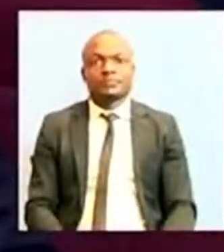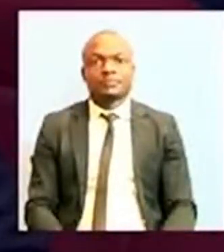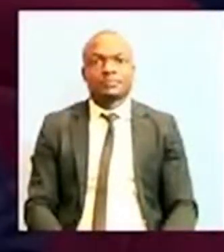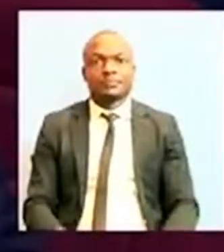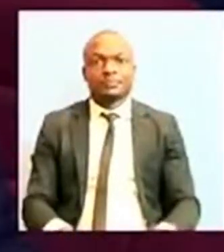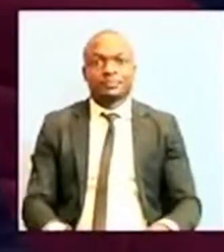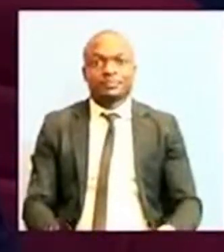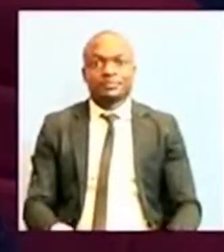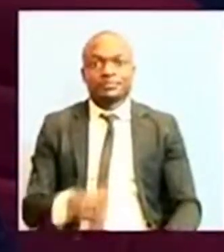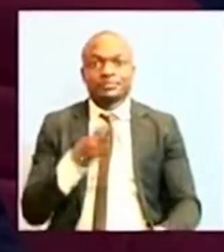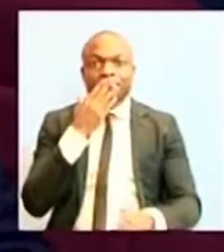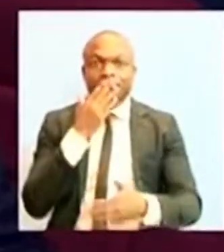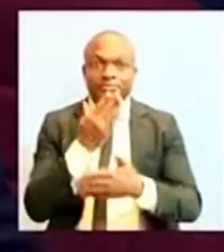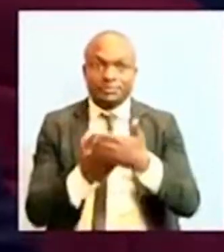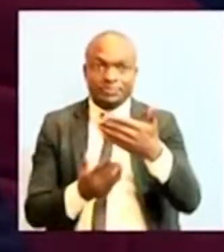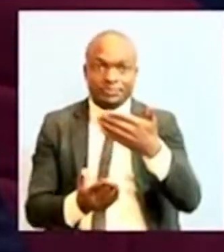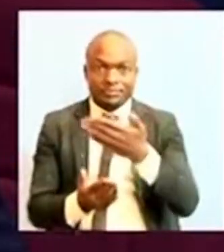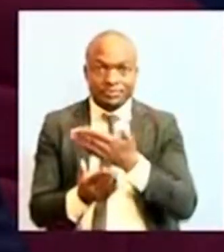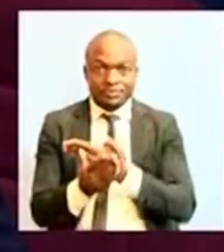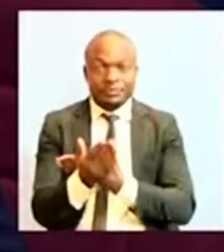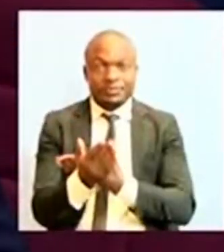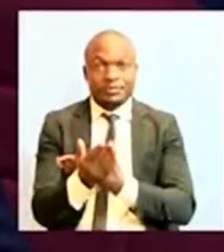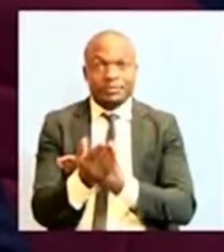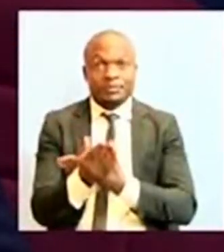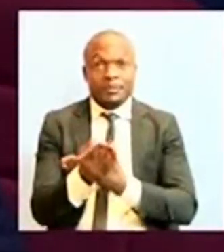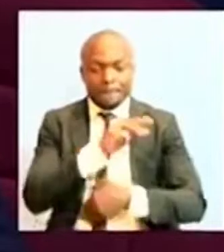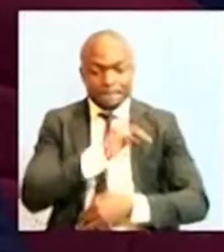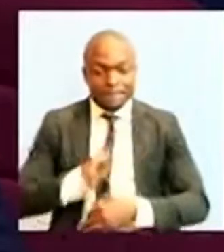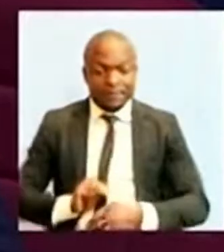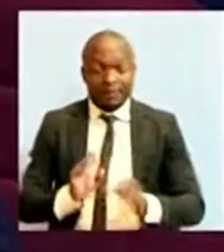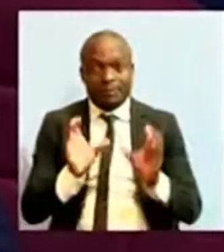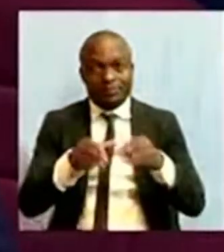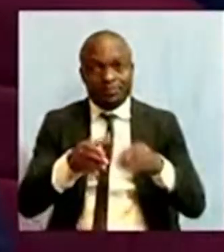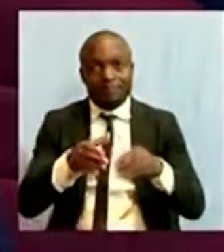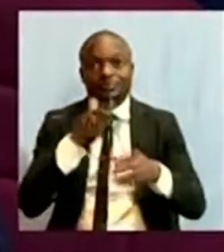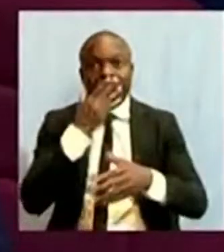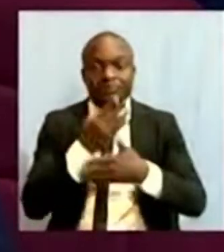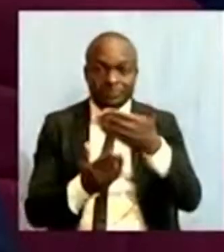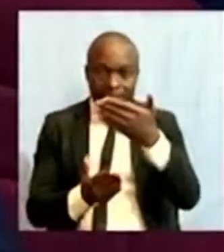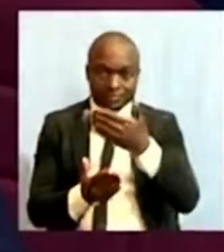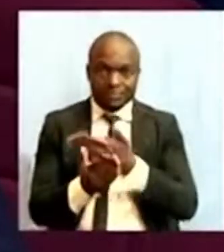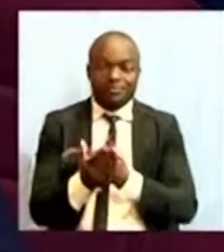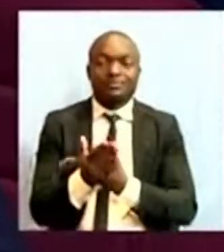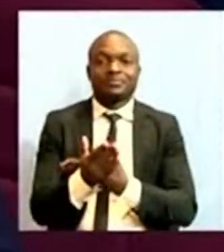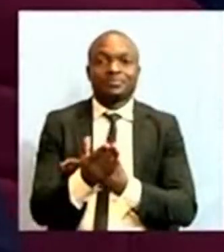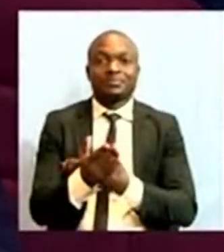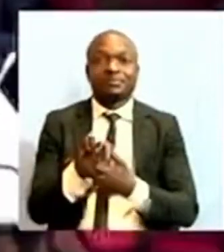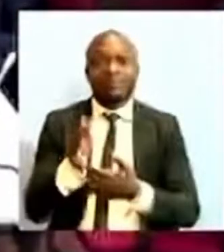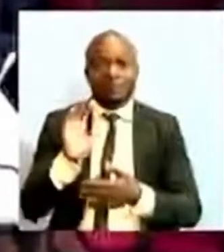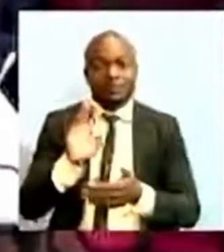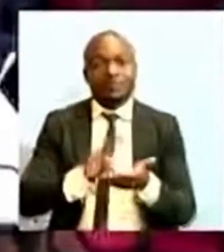Thank you, Chair. Good morning, honorable members of the committee. Good morning, witness. My name is Mlenga Bright from the Clerk's Office.